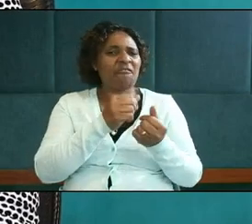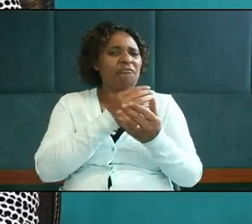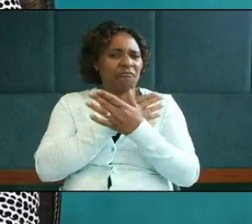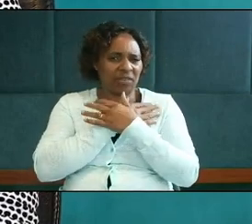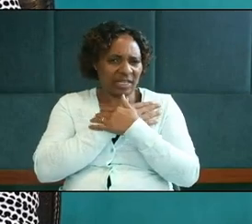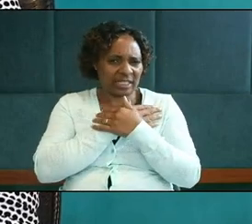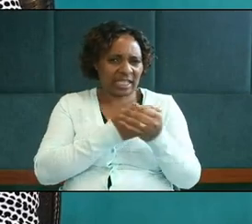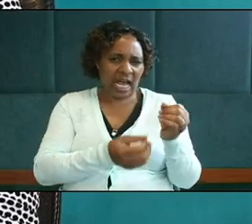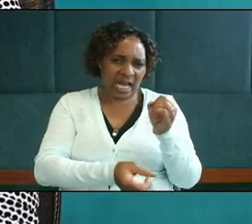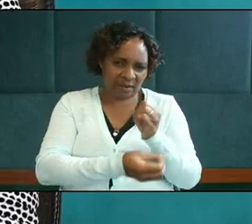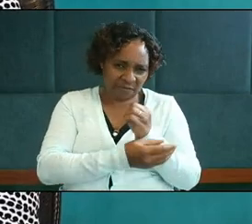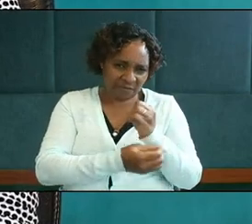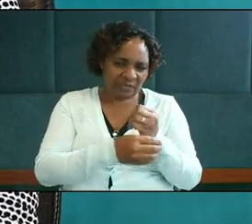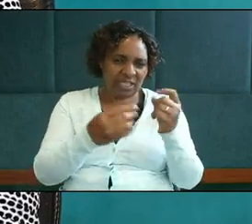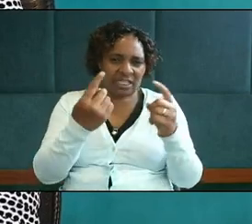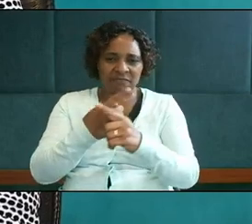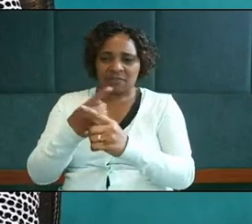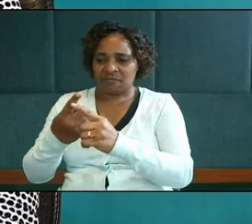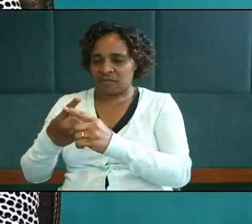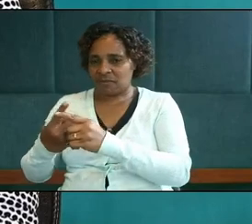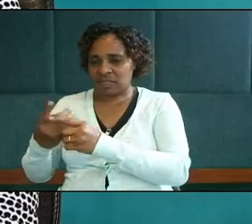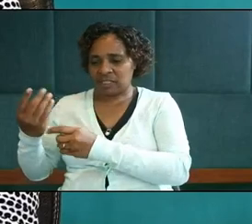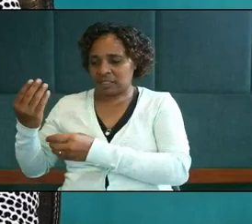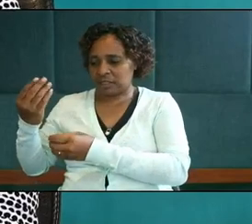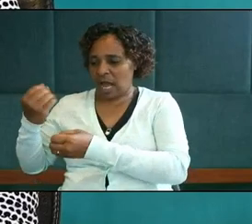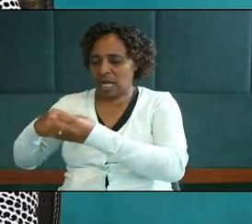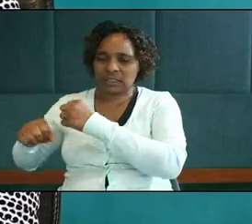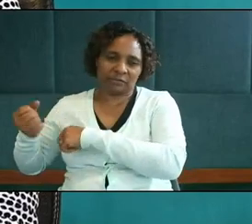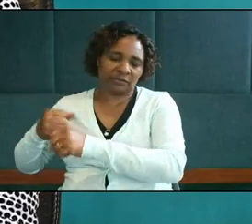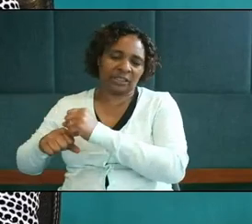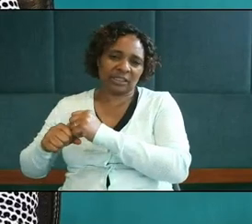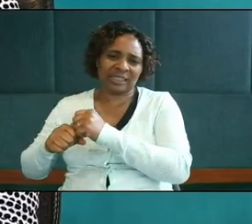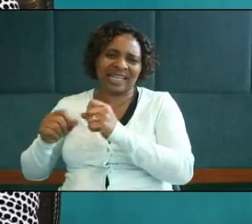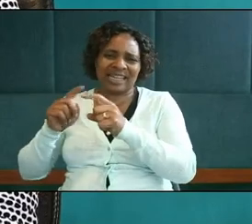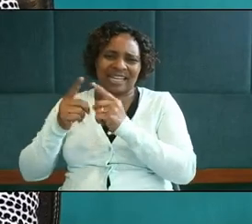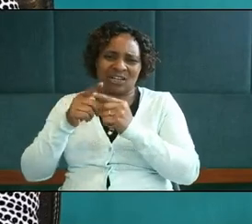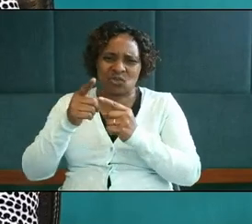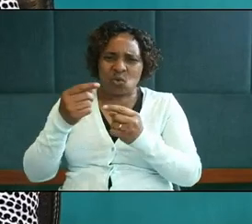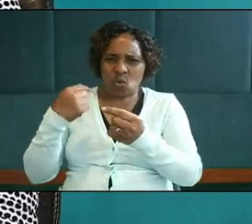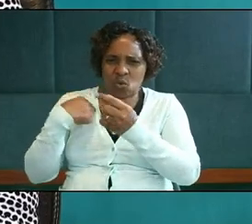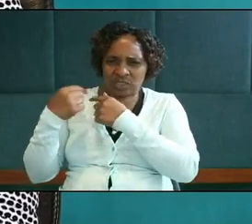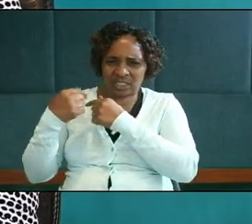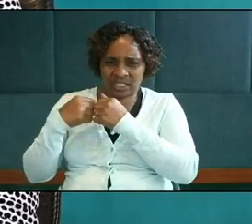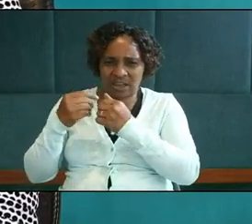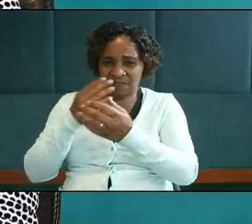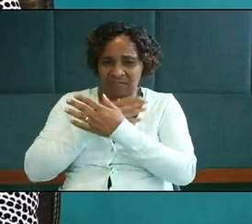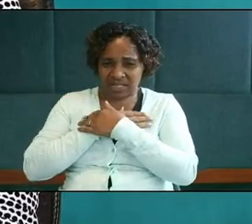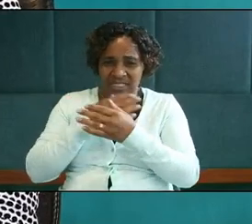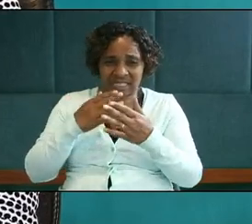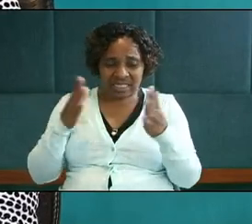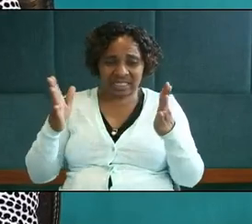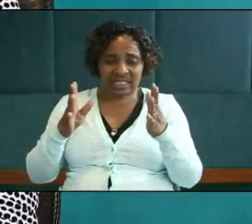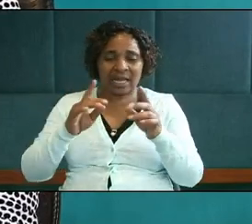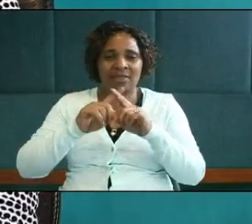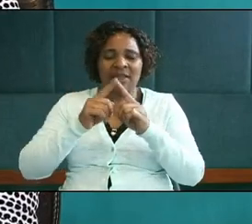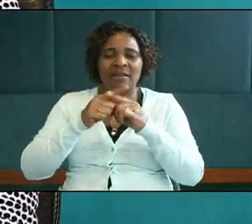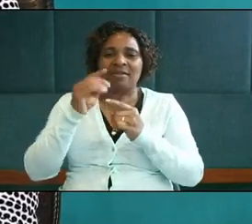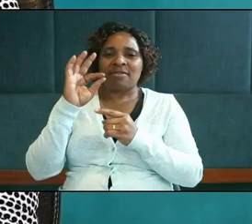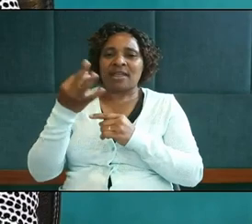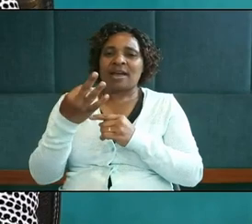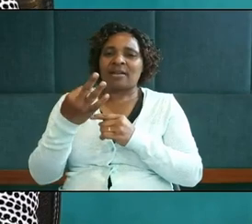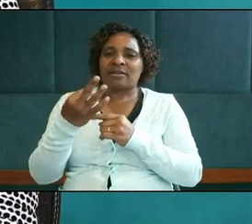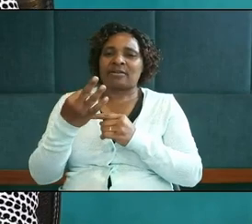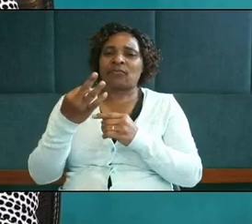friends will advise you in different roles. So youth also consider friends really great. And the third one I'd give is